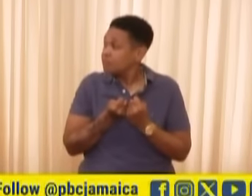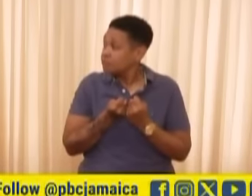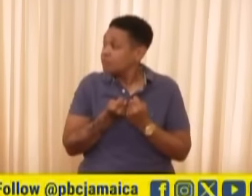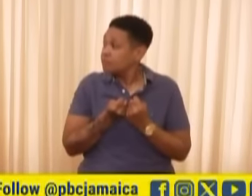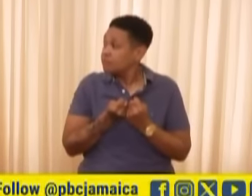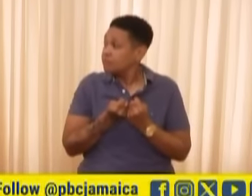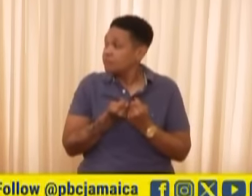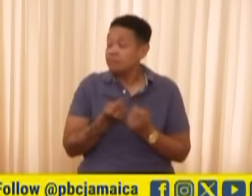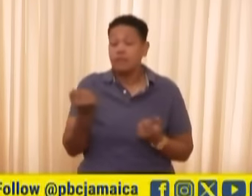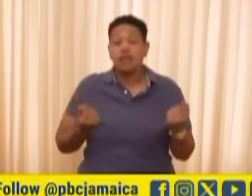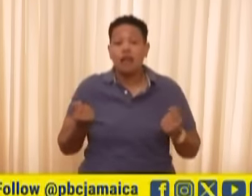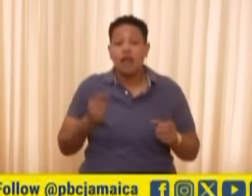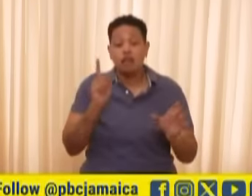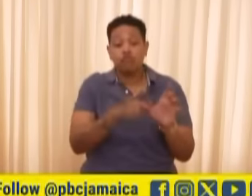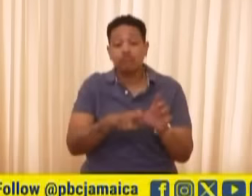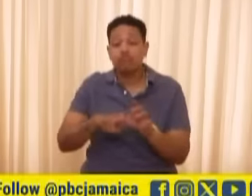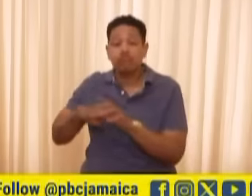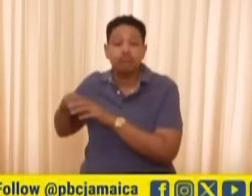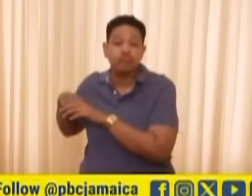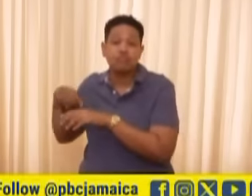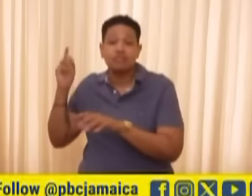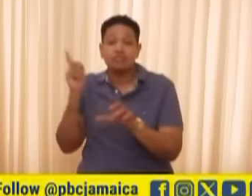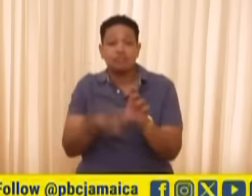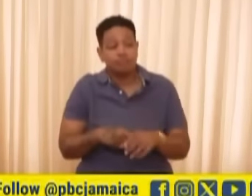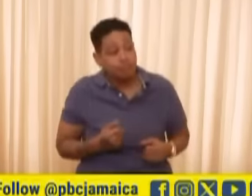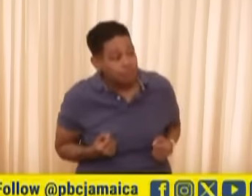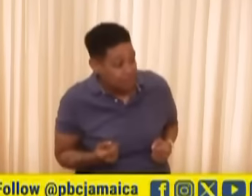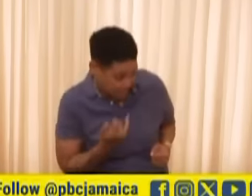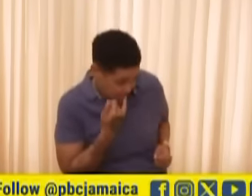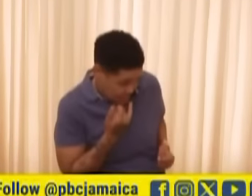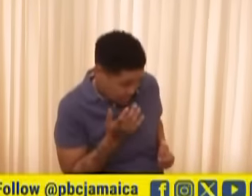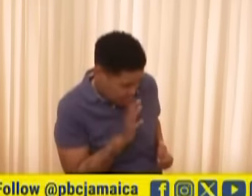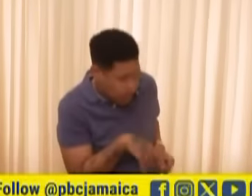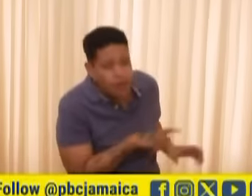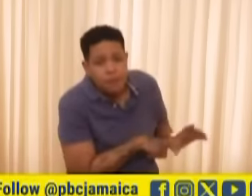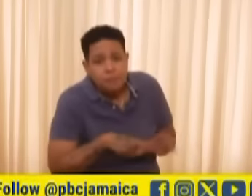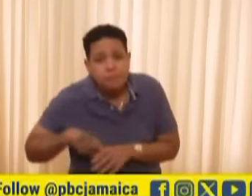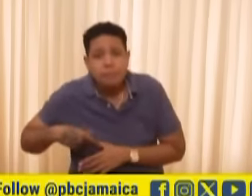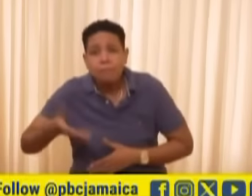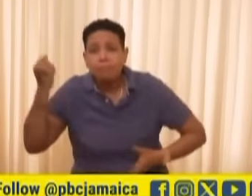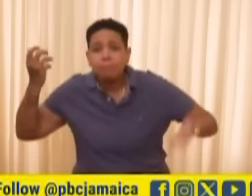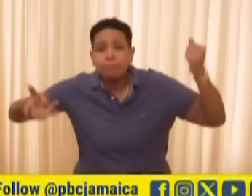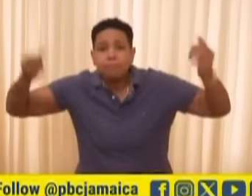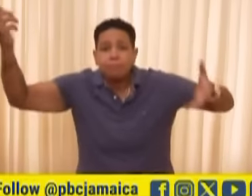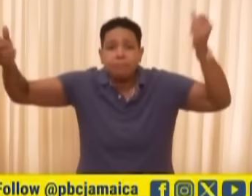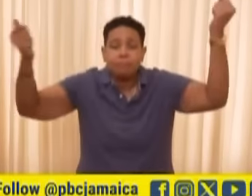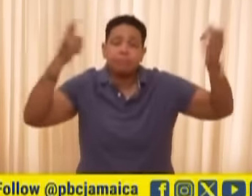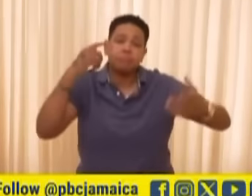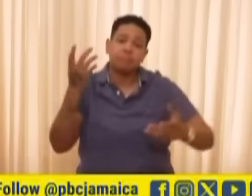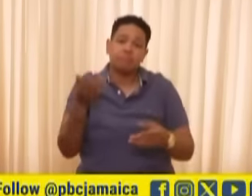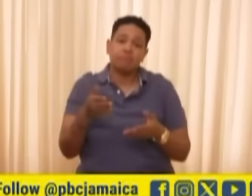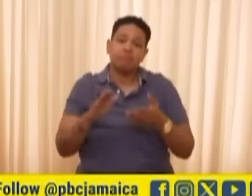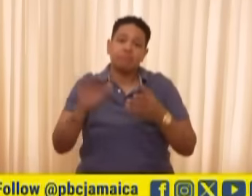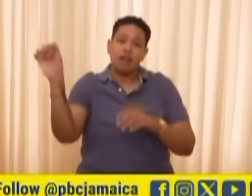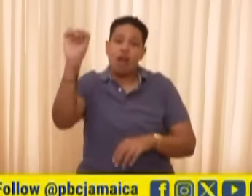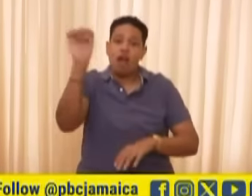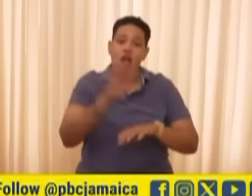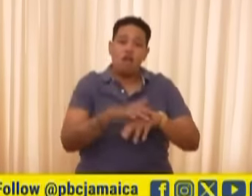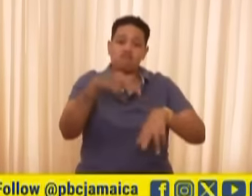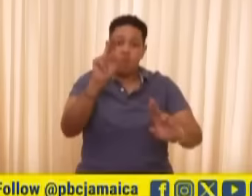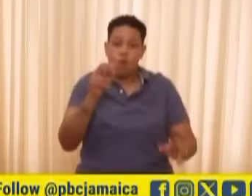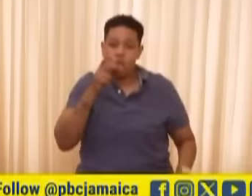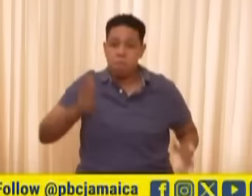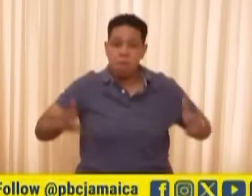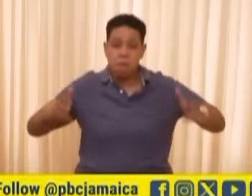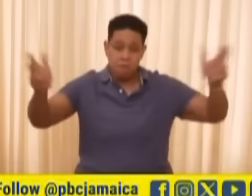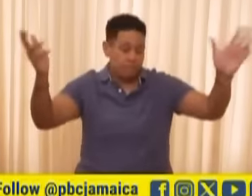of wreck operators is presently combing the streets of the corporate area, and where